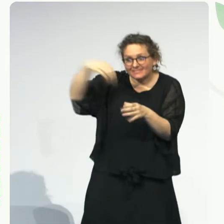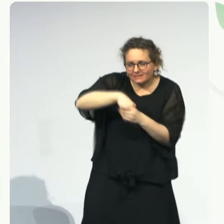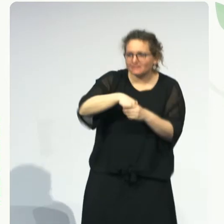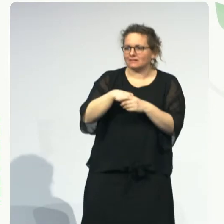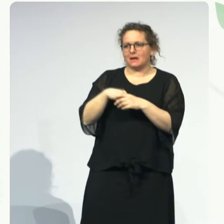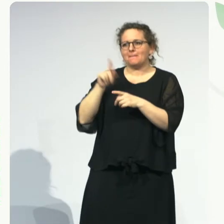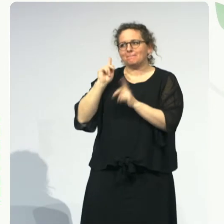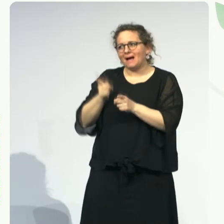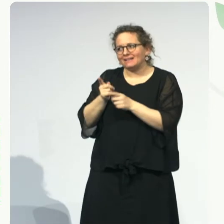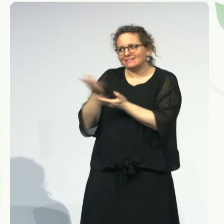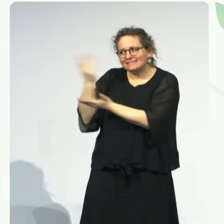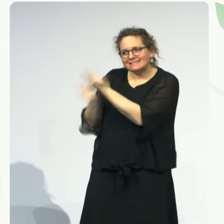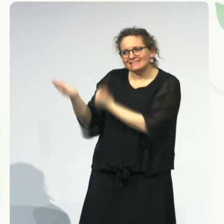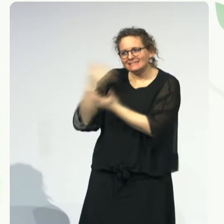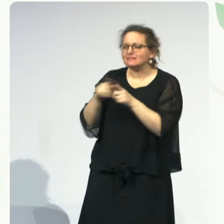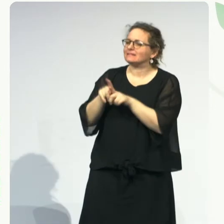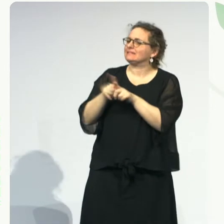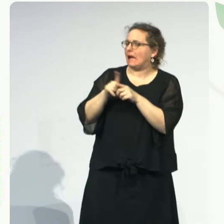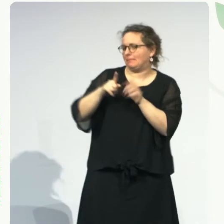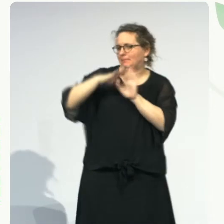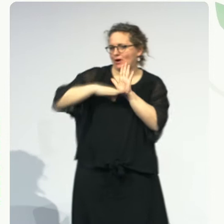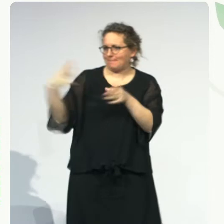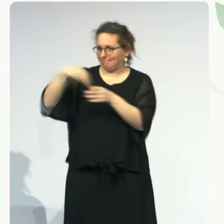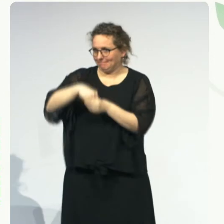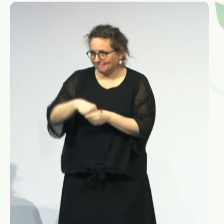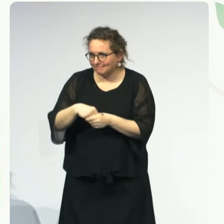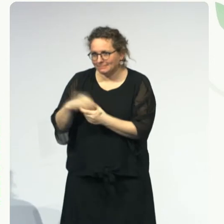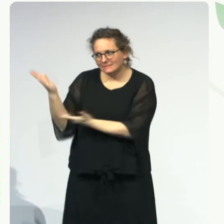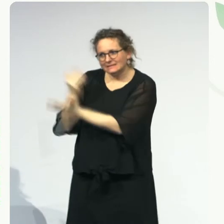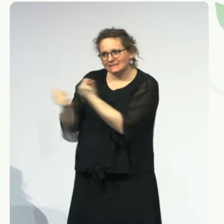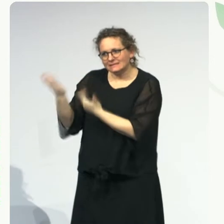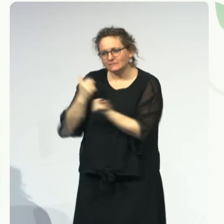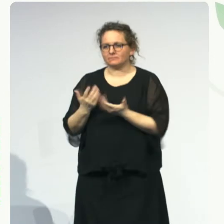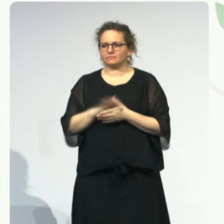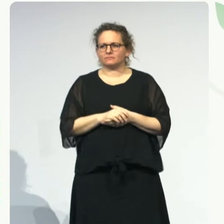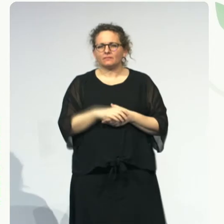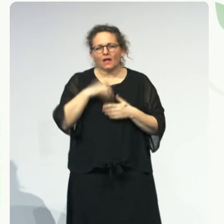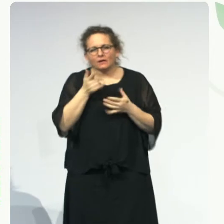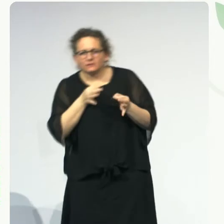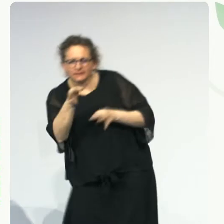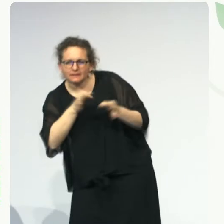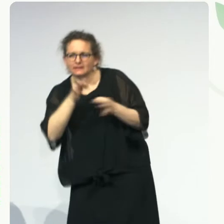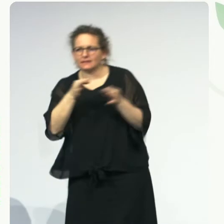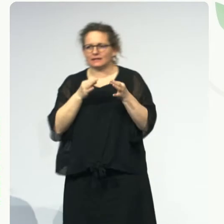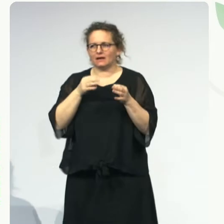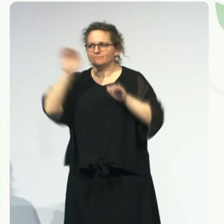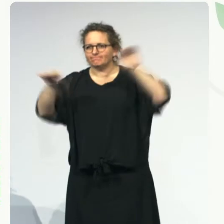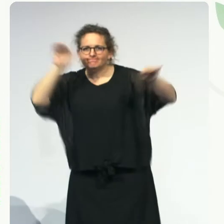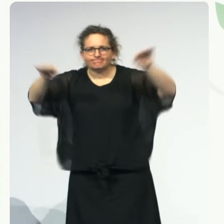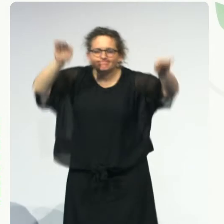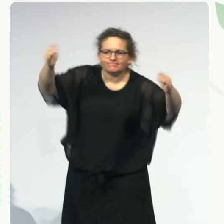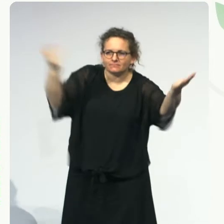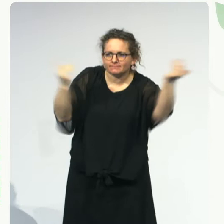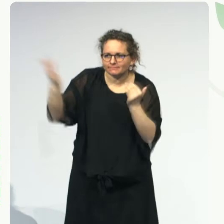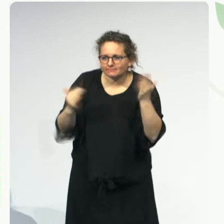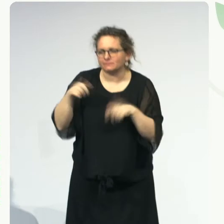make sure that all children are enrolled in school, including those with disabilities. Another module was